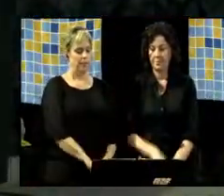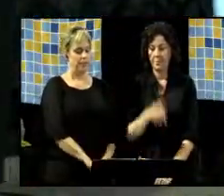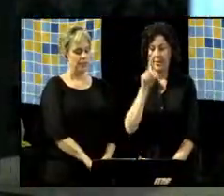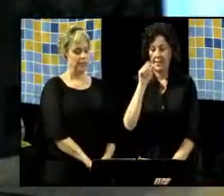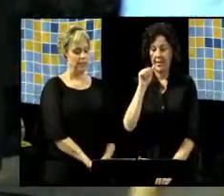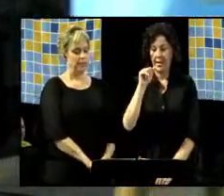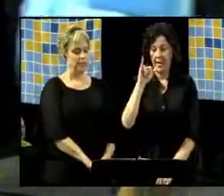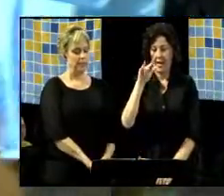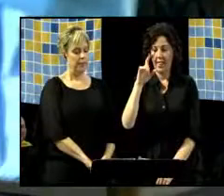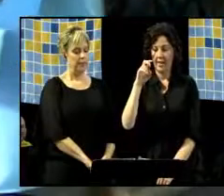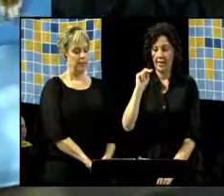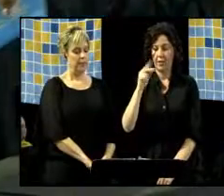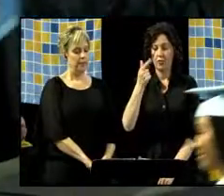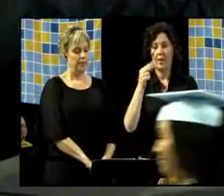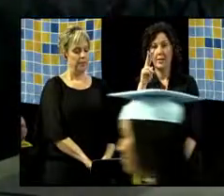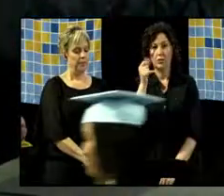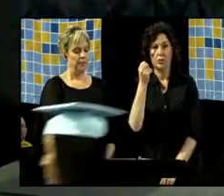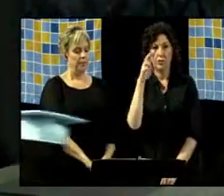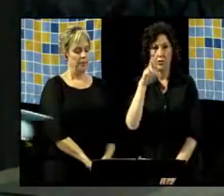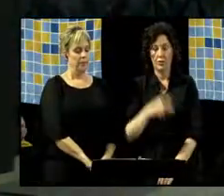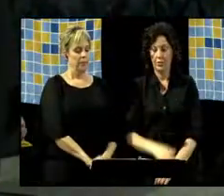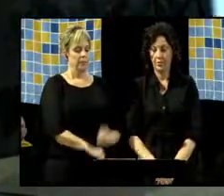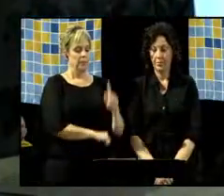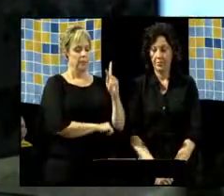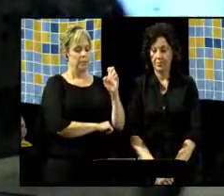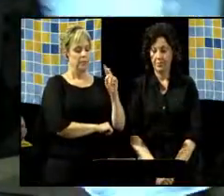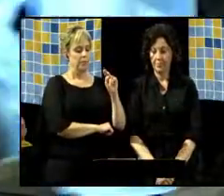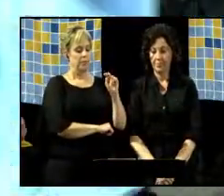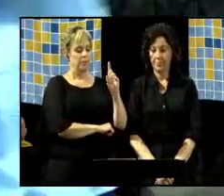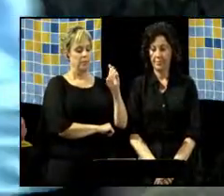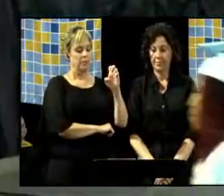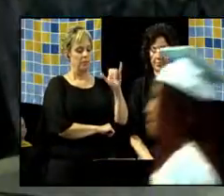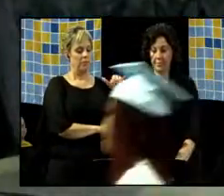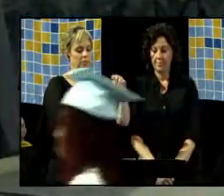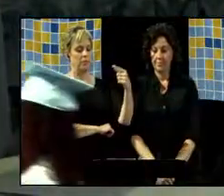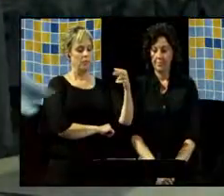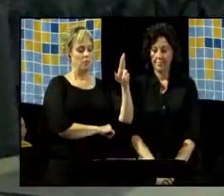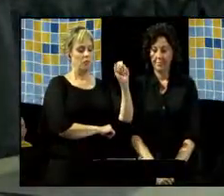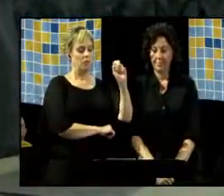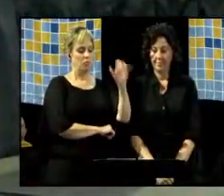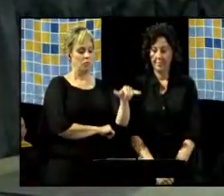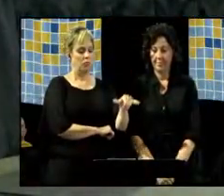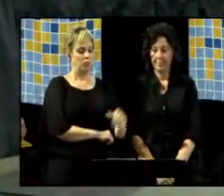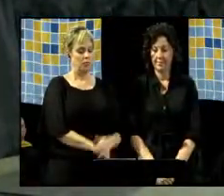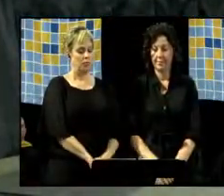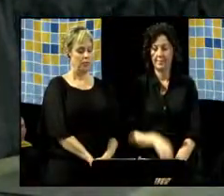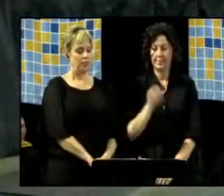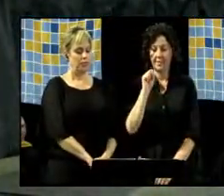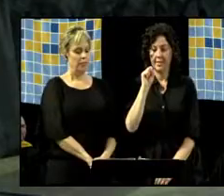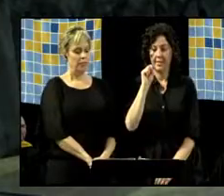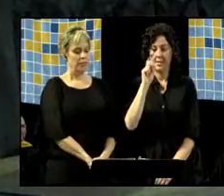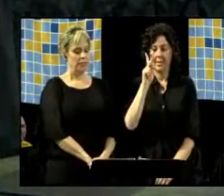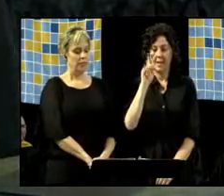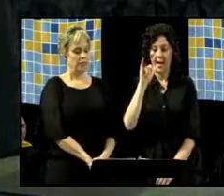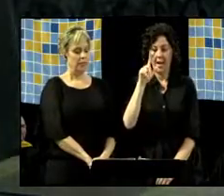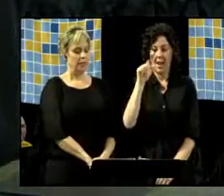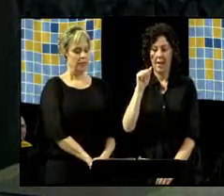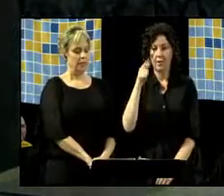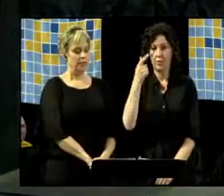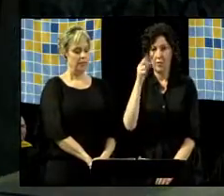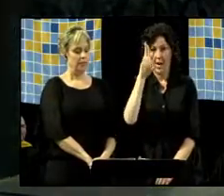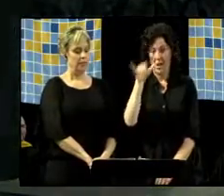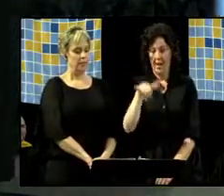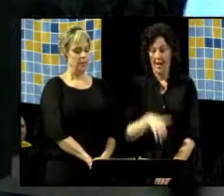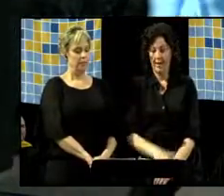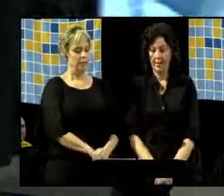Dylan Naquavion Granger. Kennedy Elise Gray. Skyla May Gray.